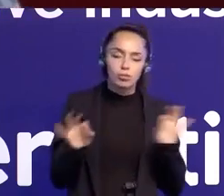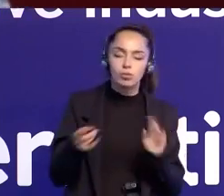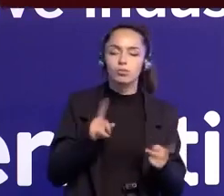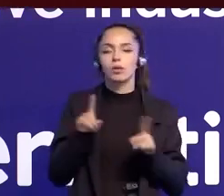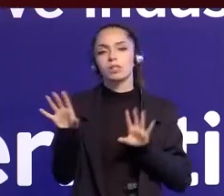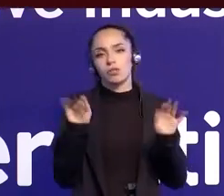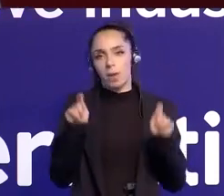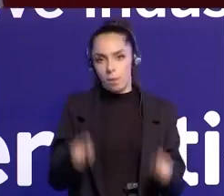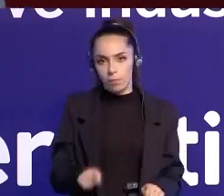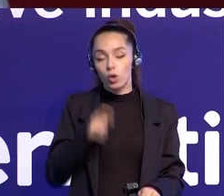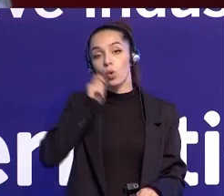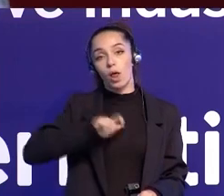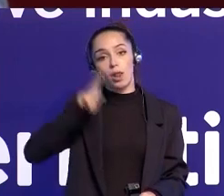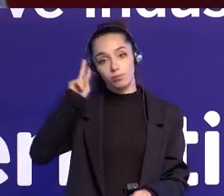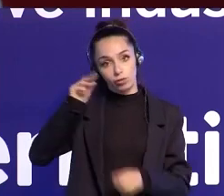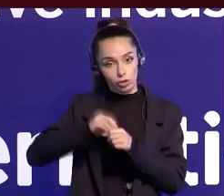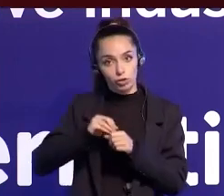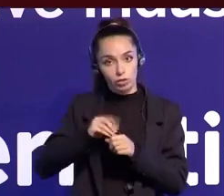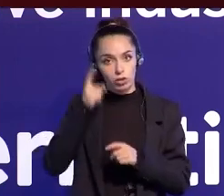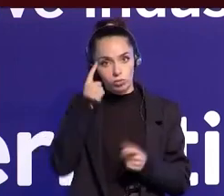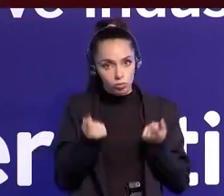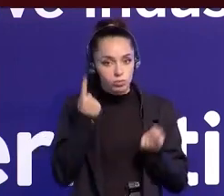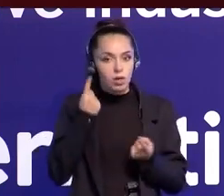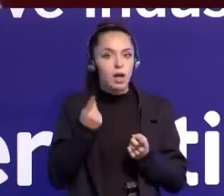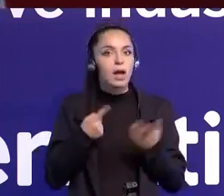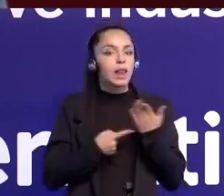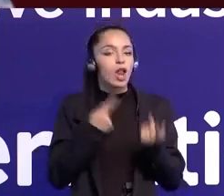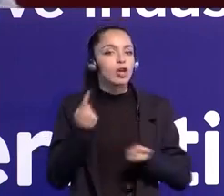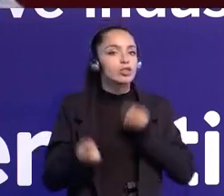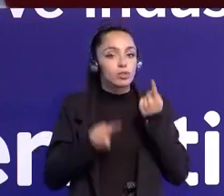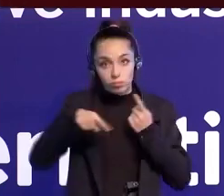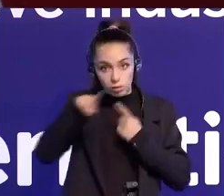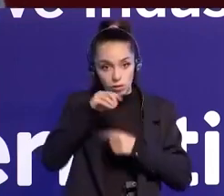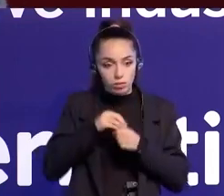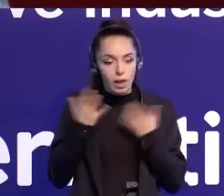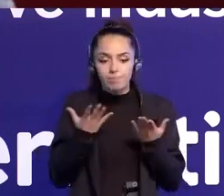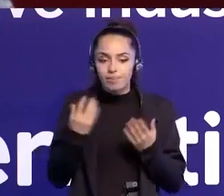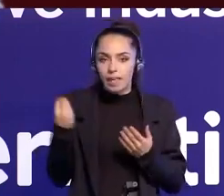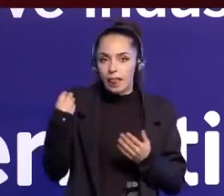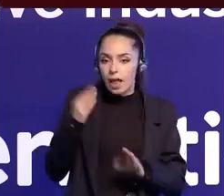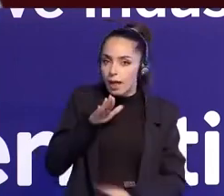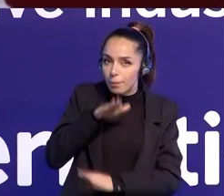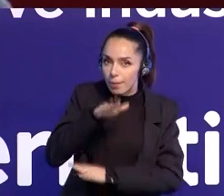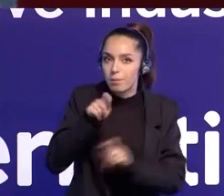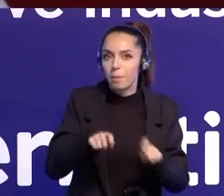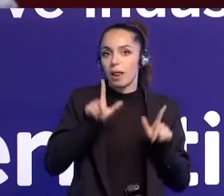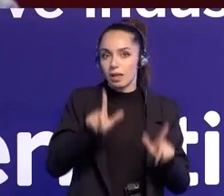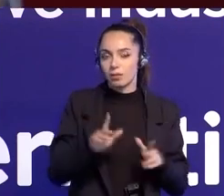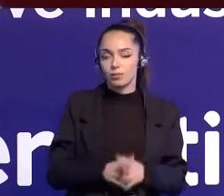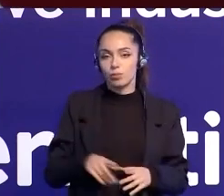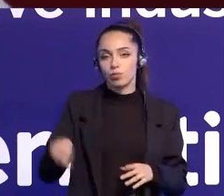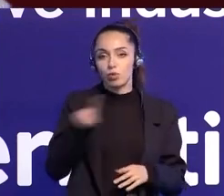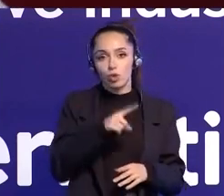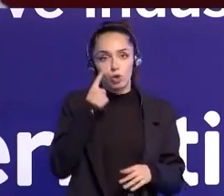industries to recover and grow. So these are pillars like leverages to which we can apply